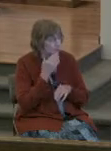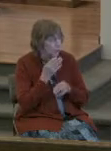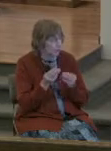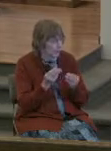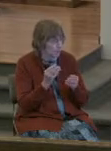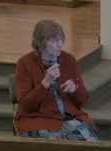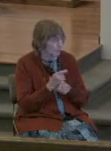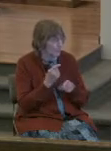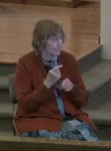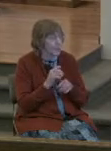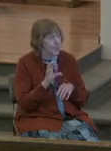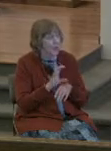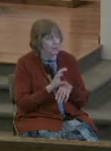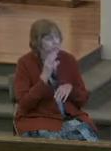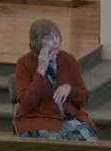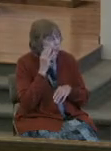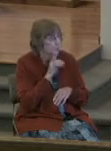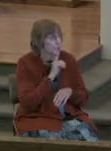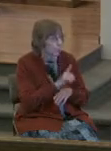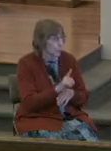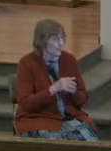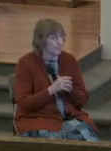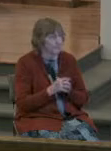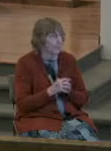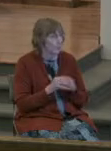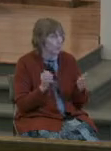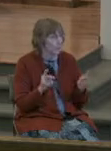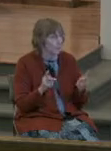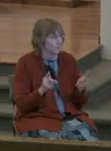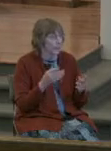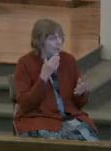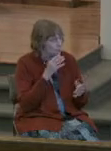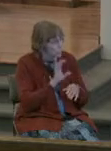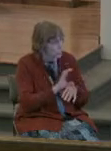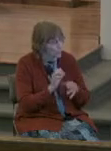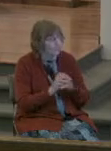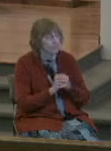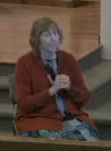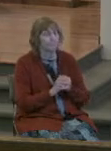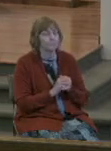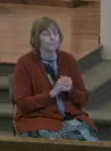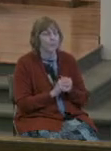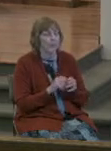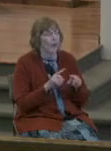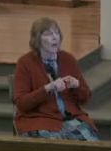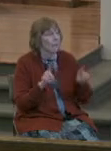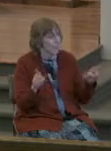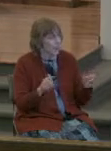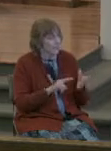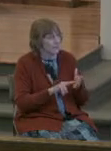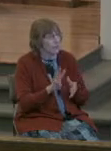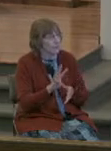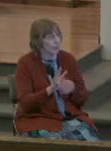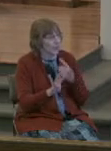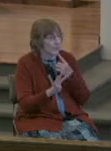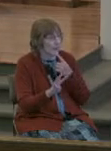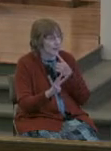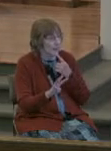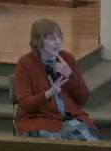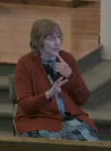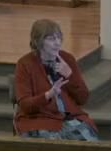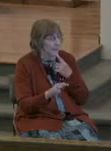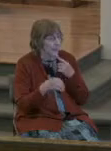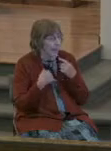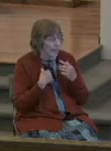ministries. A church that knows the truth. Okay? A good church. But then in verse 4 he says this, "Nevertheless, I